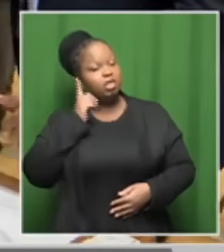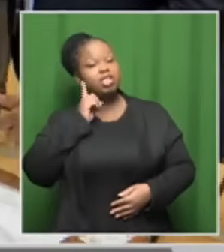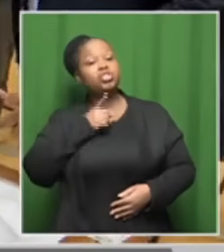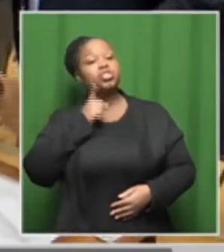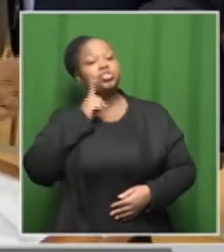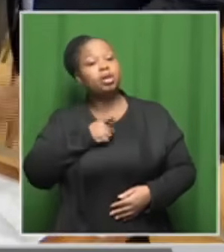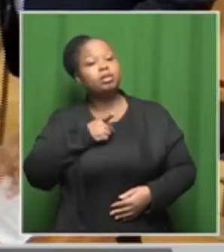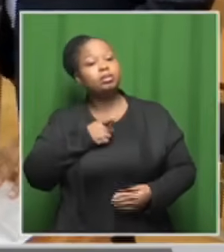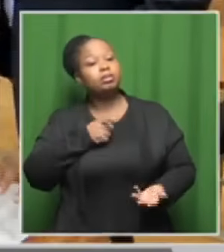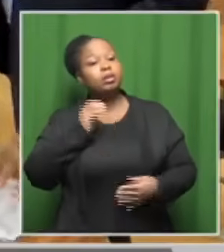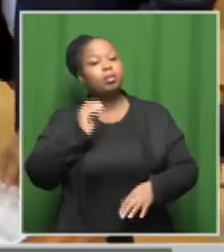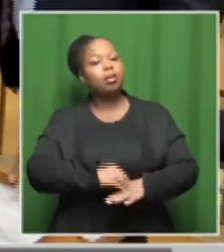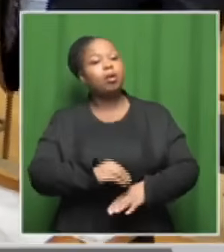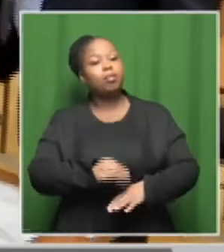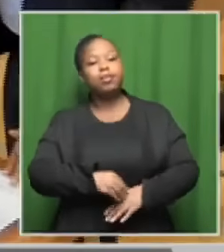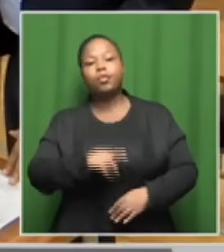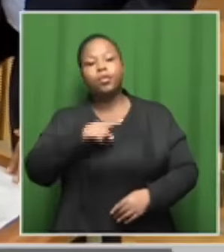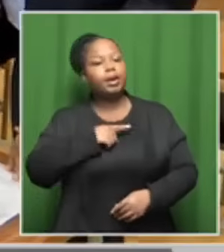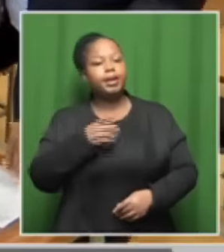this problem.